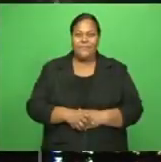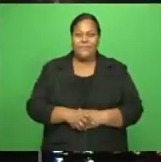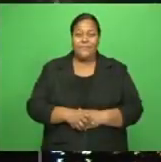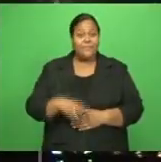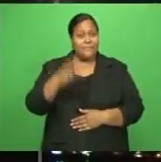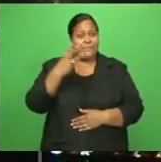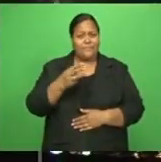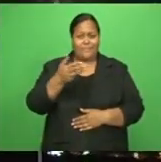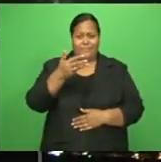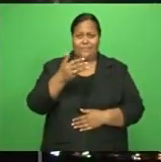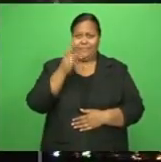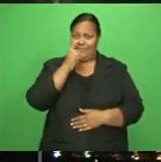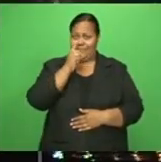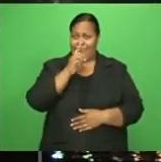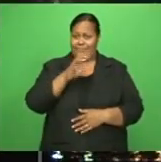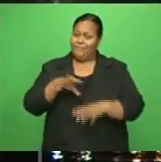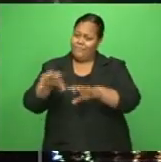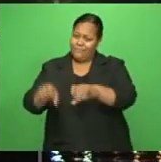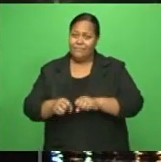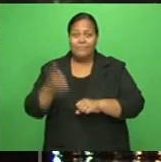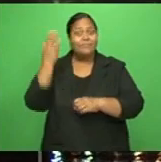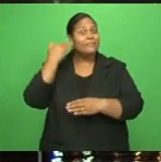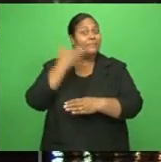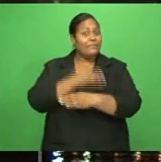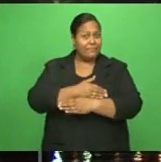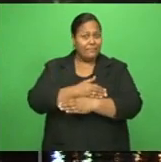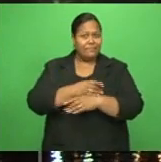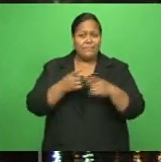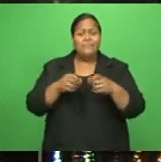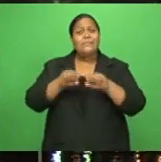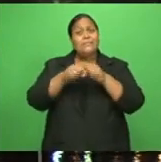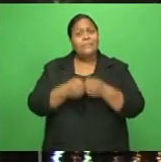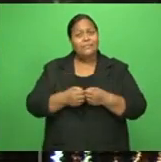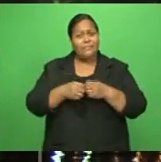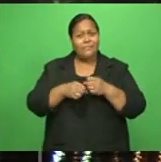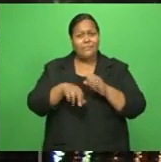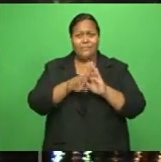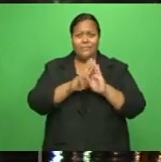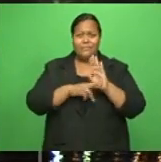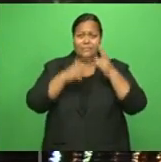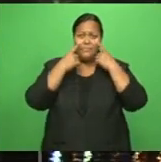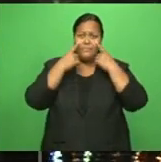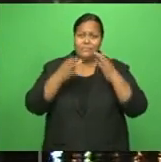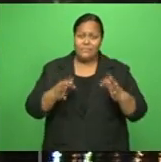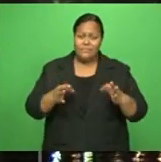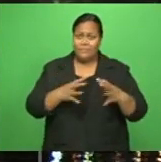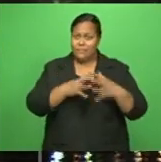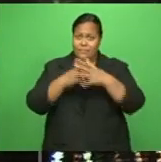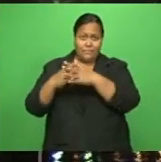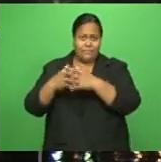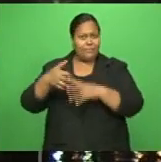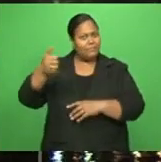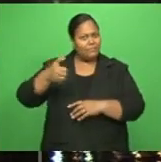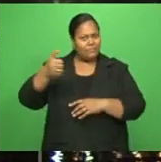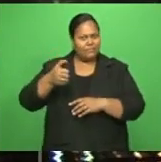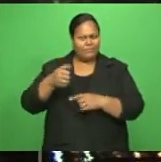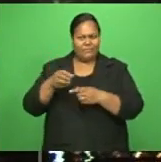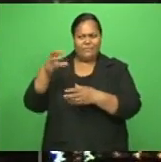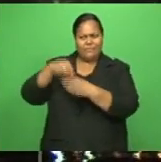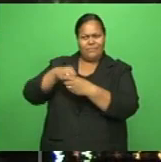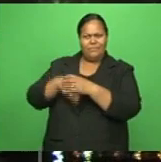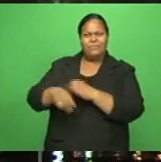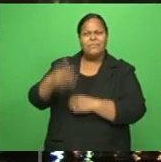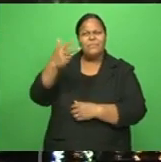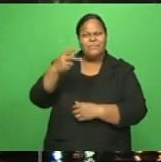39 people were arrested last night for breach of curfew. The Western Division recorded 16 arrests, including 8 people who were found